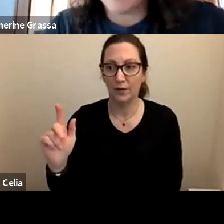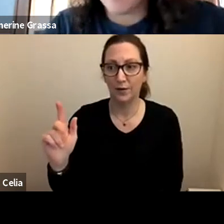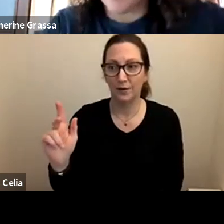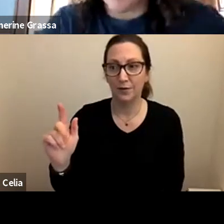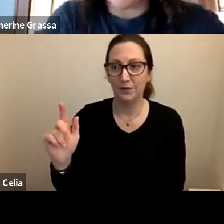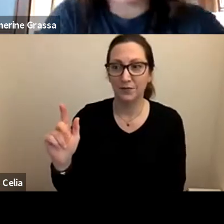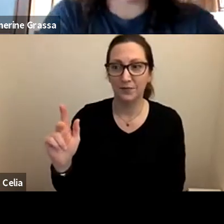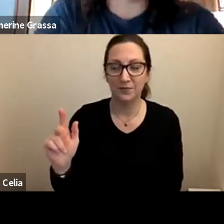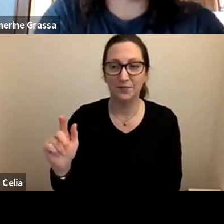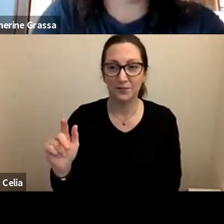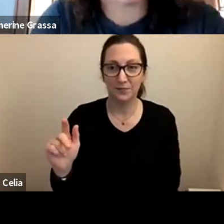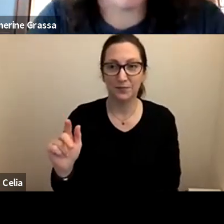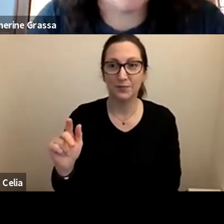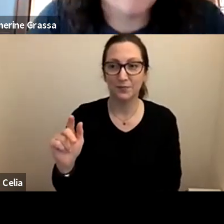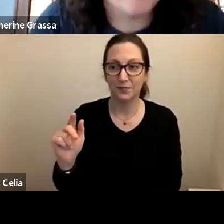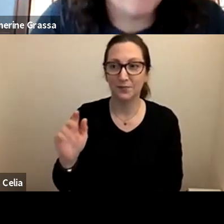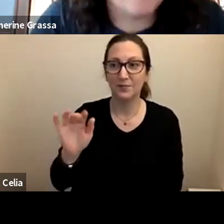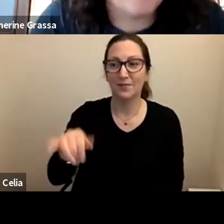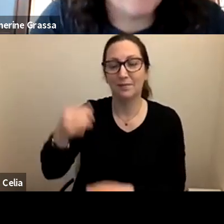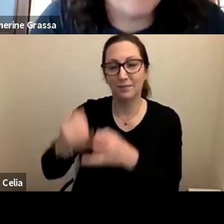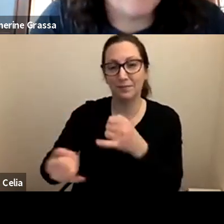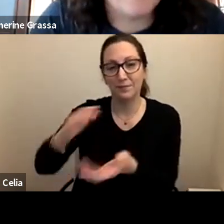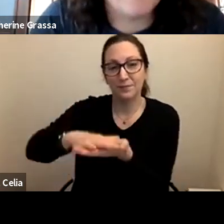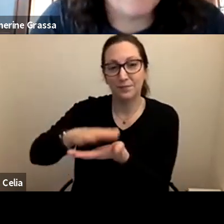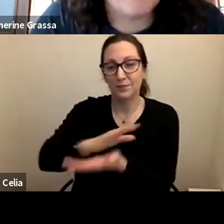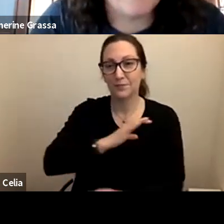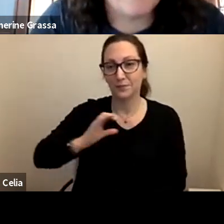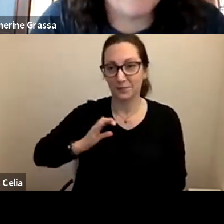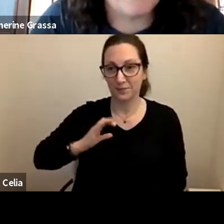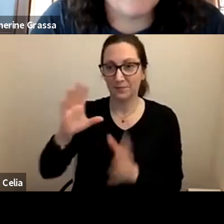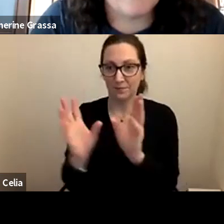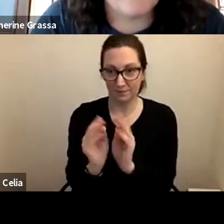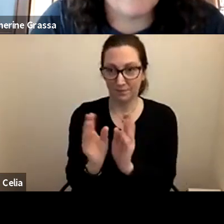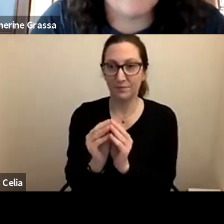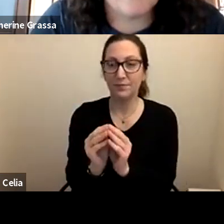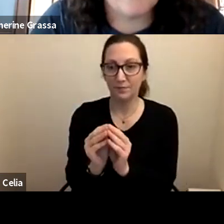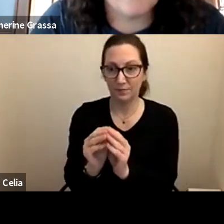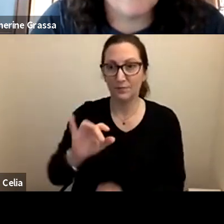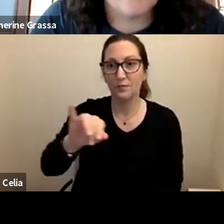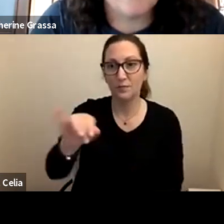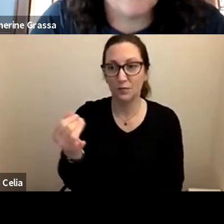June of the last school committee in June, last school committee meeting in June.